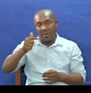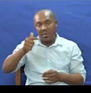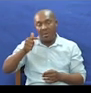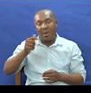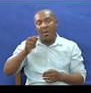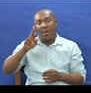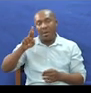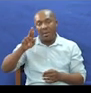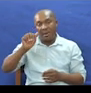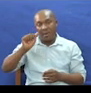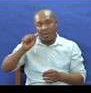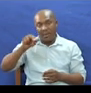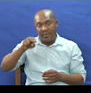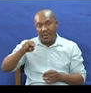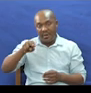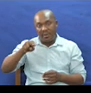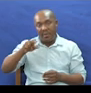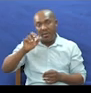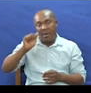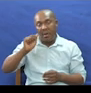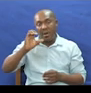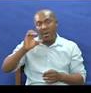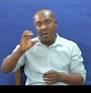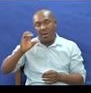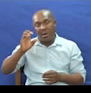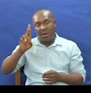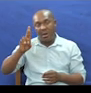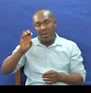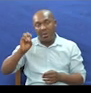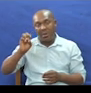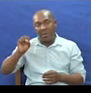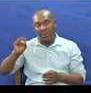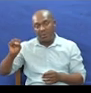The rat ran across the path.